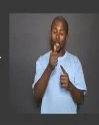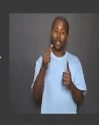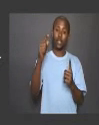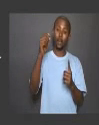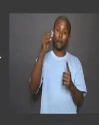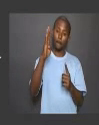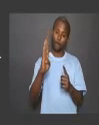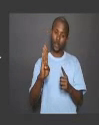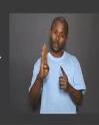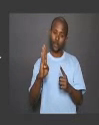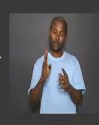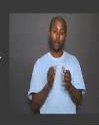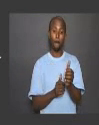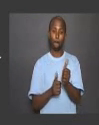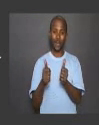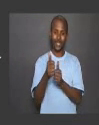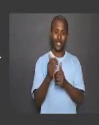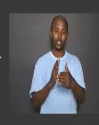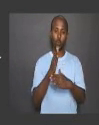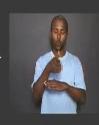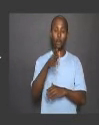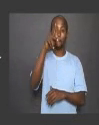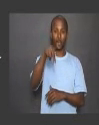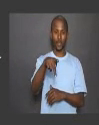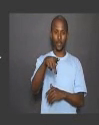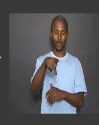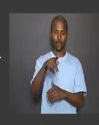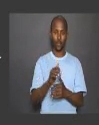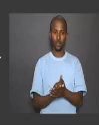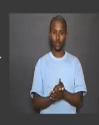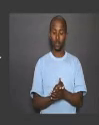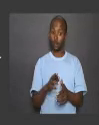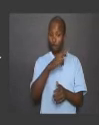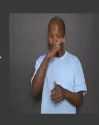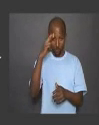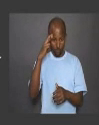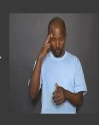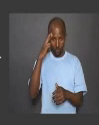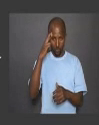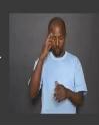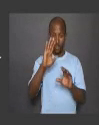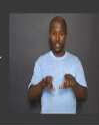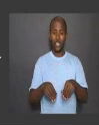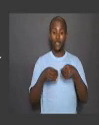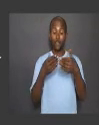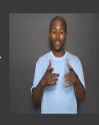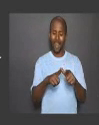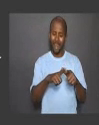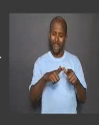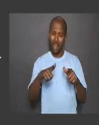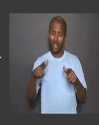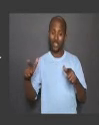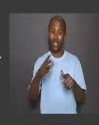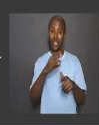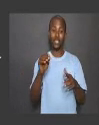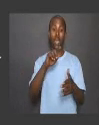AB passing through P. This is because given a line